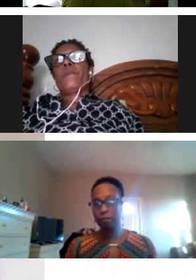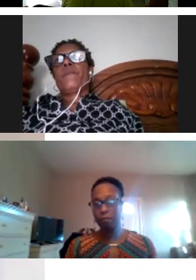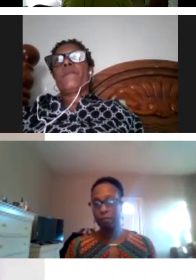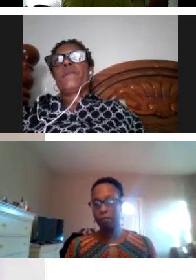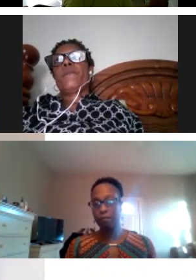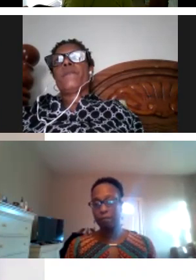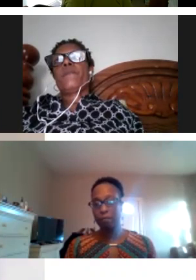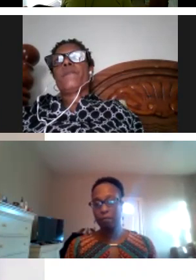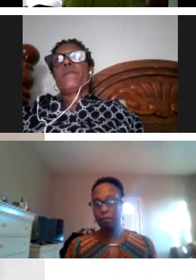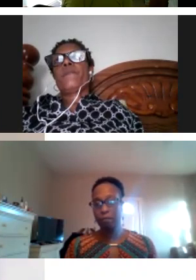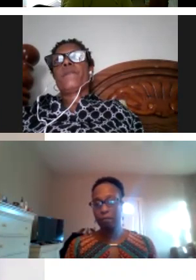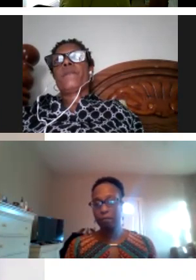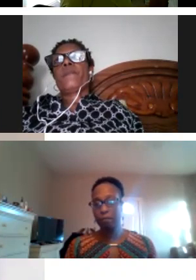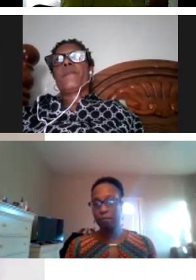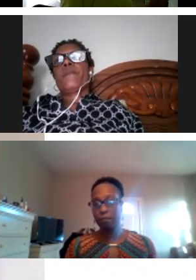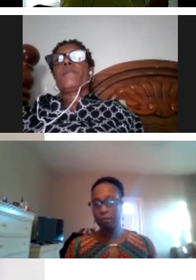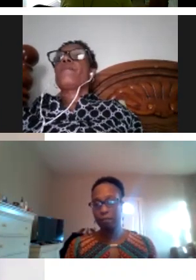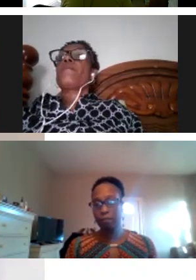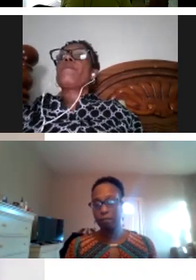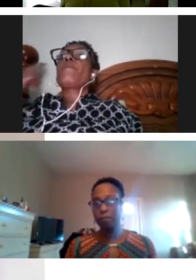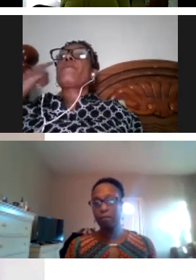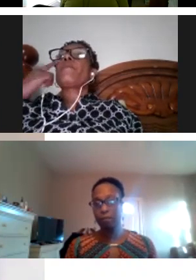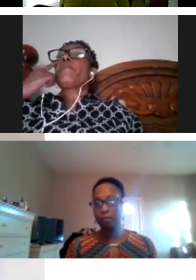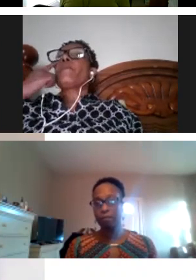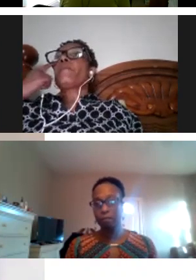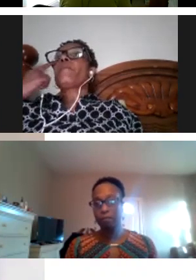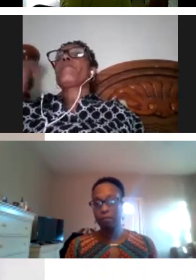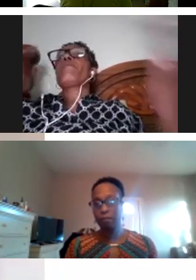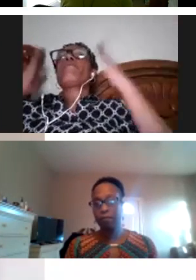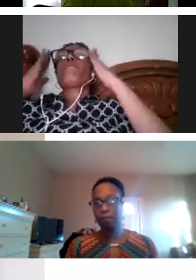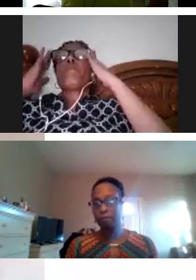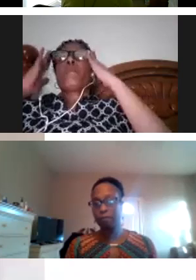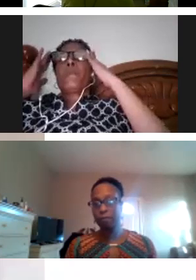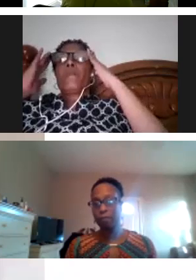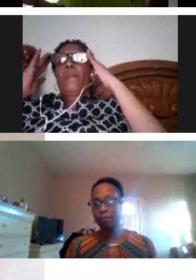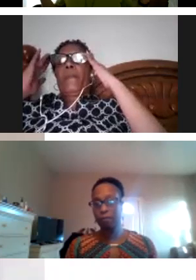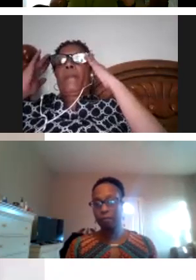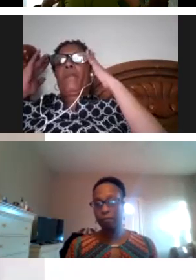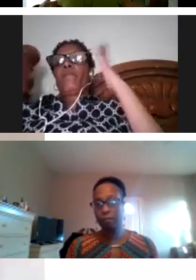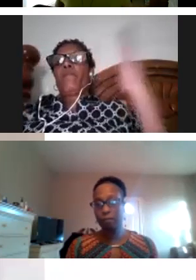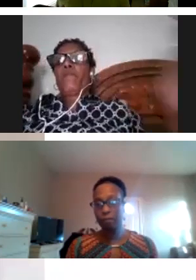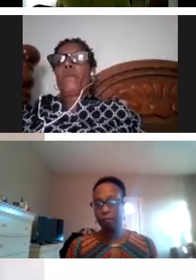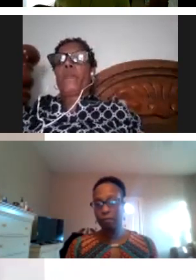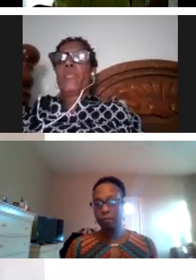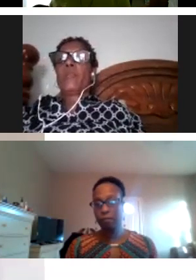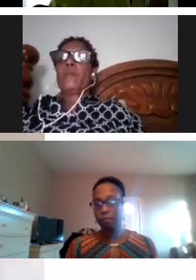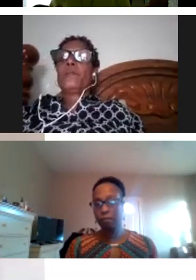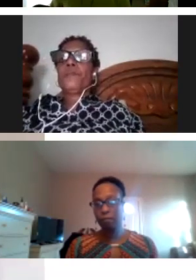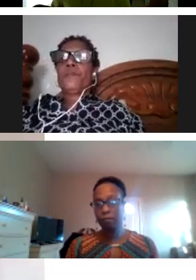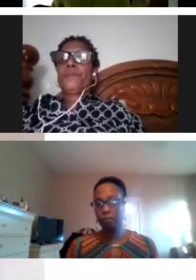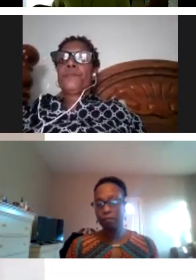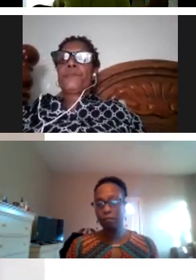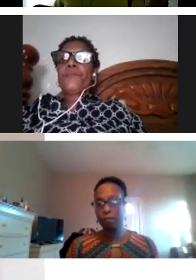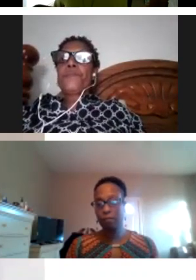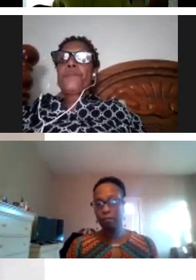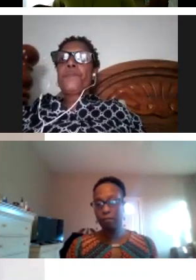to health and well-being, not wealth, because that is contraindicated sometimes, to health and well-being as